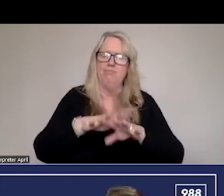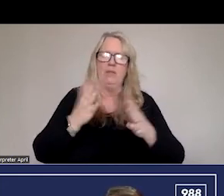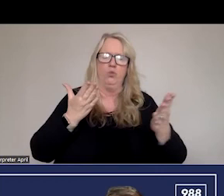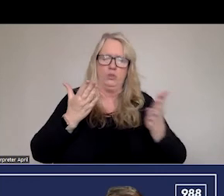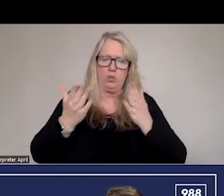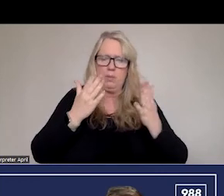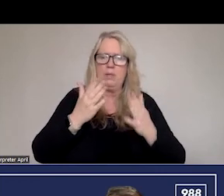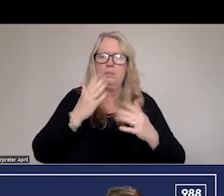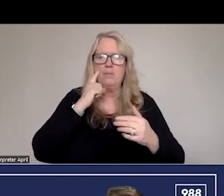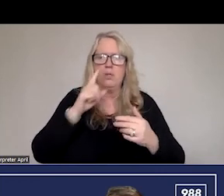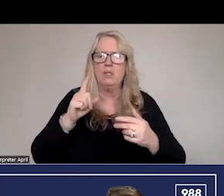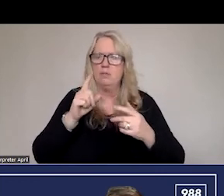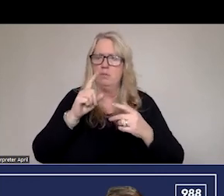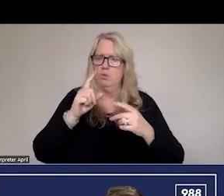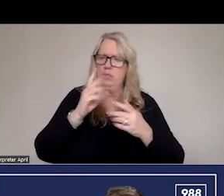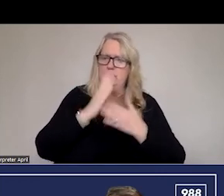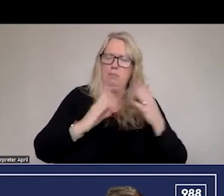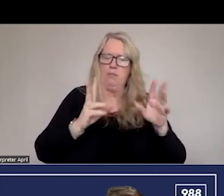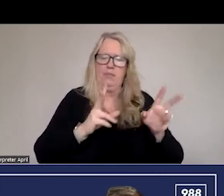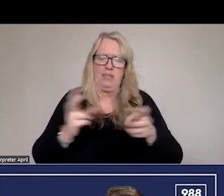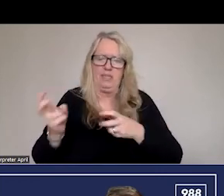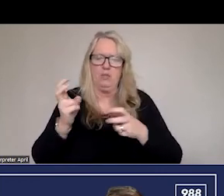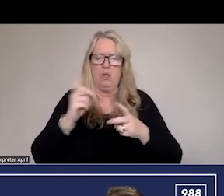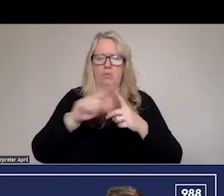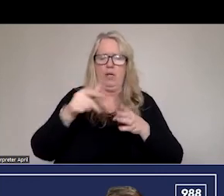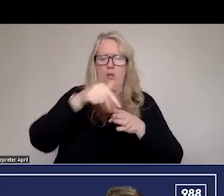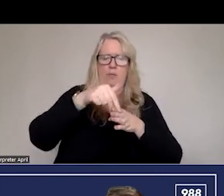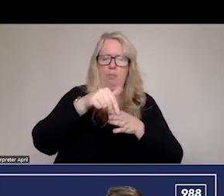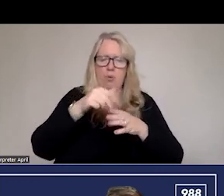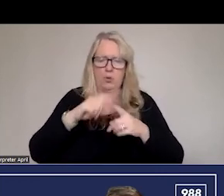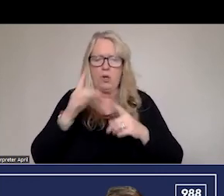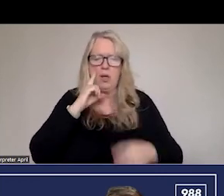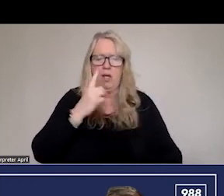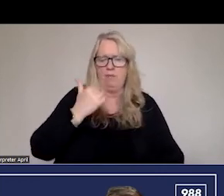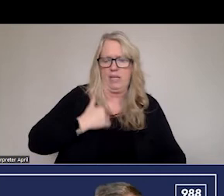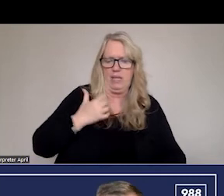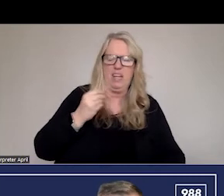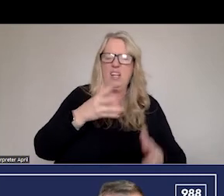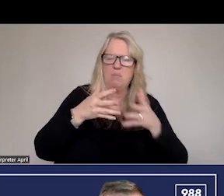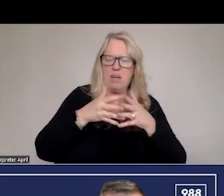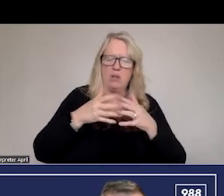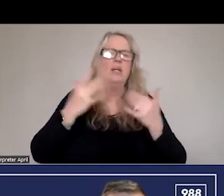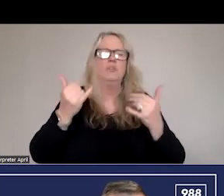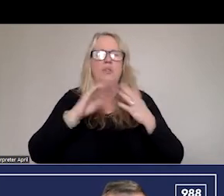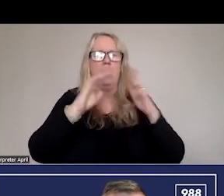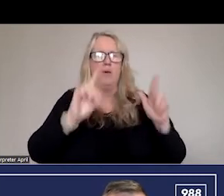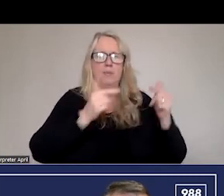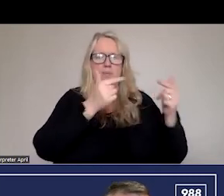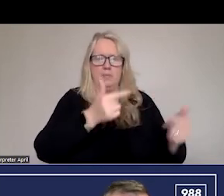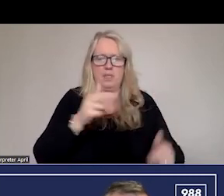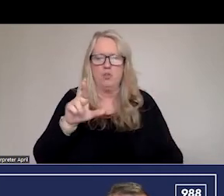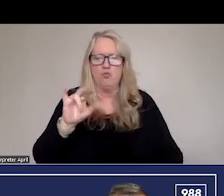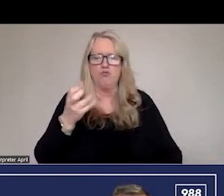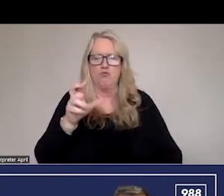particularly attentive to some of the issues on the northern border where coordination is going to be critical. And then I'll just pass it off to Richard McKeon.